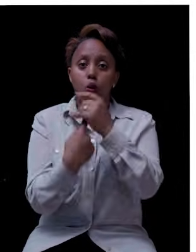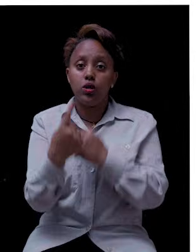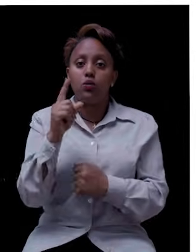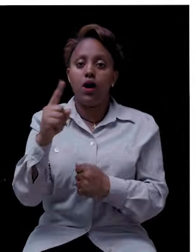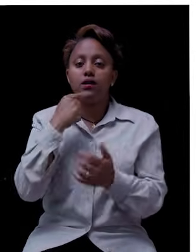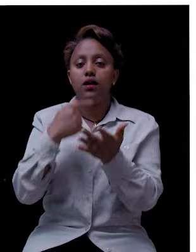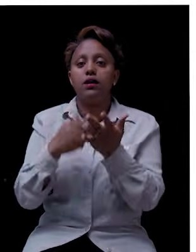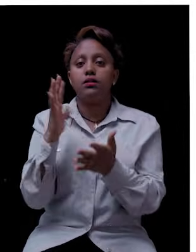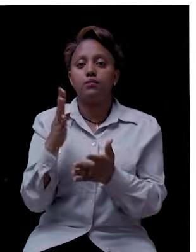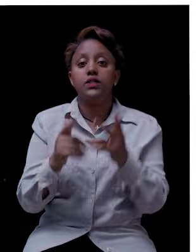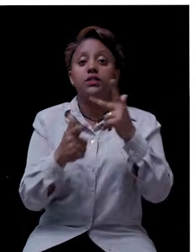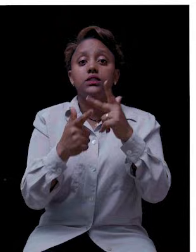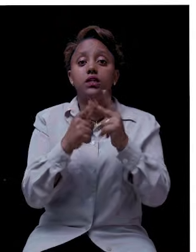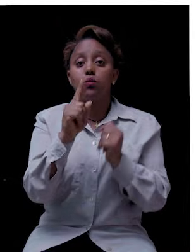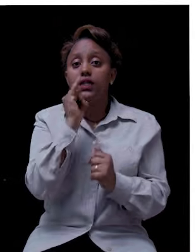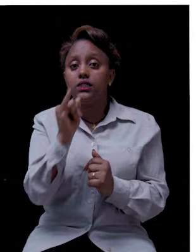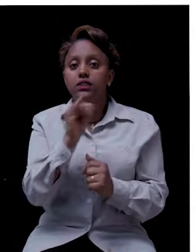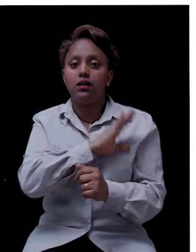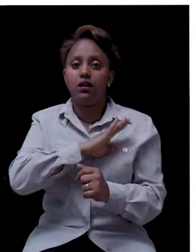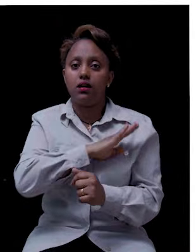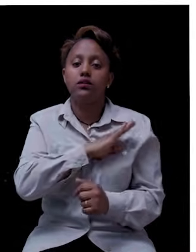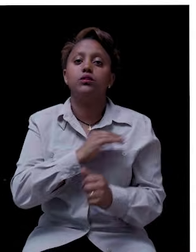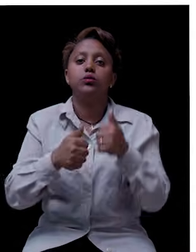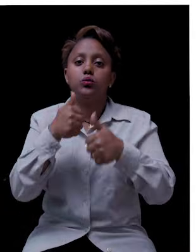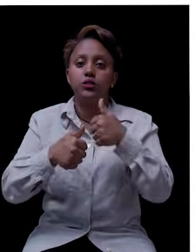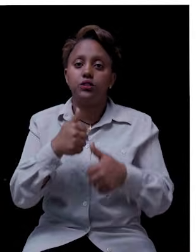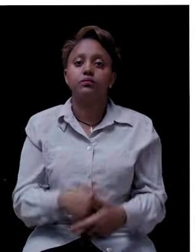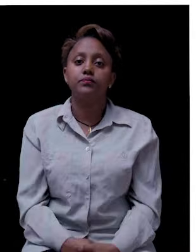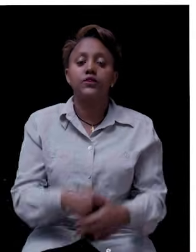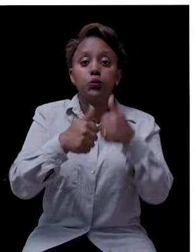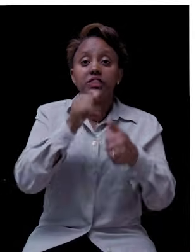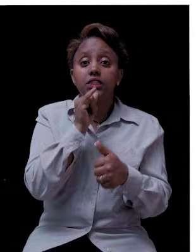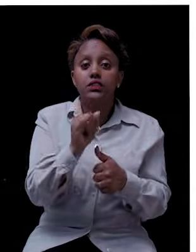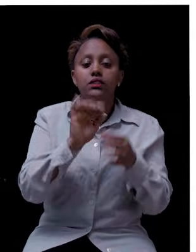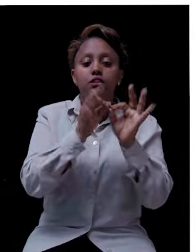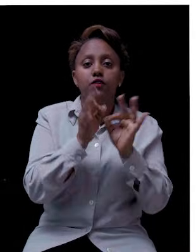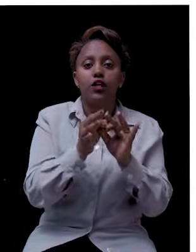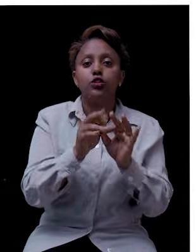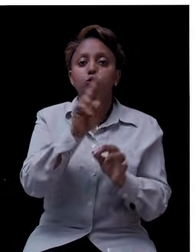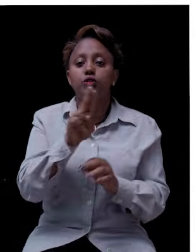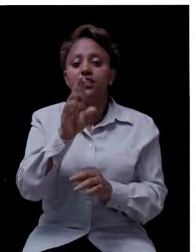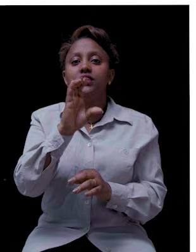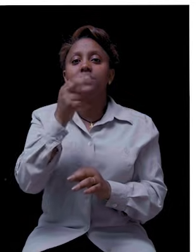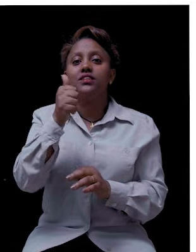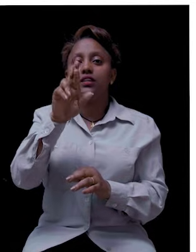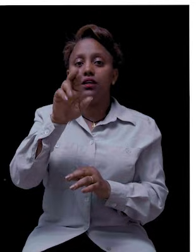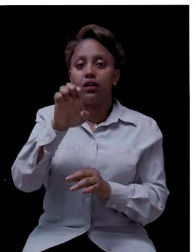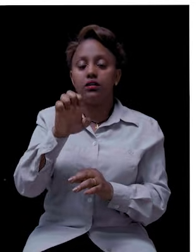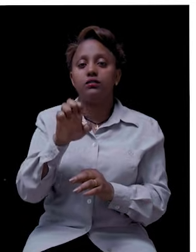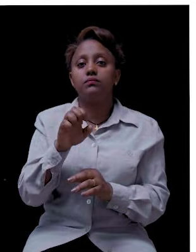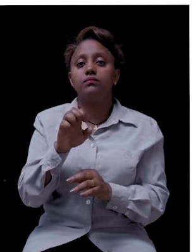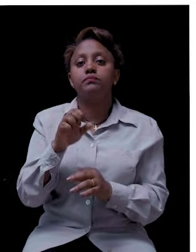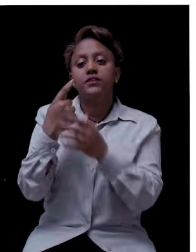the character, which is defined using char, and this is used to store a single character. And the fourth one is the